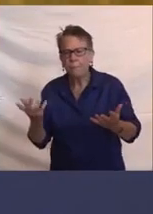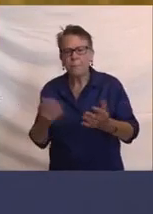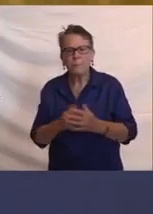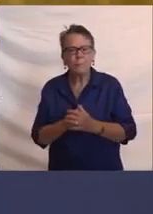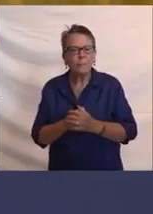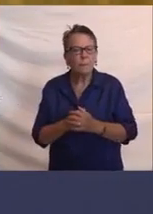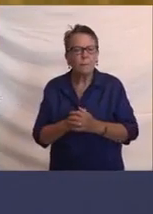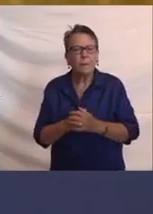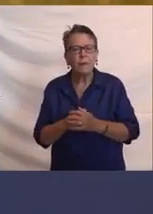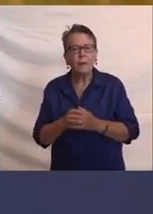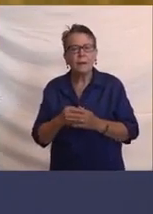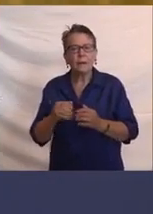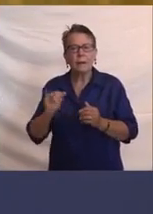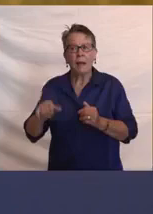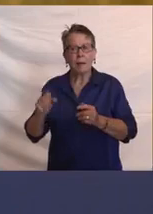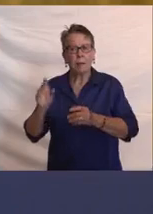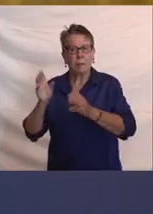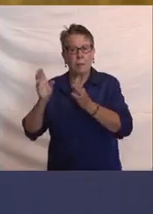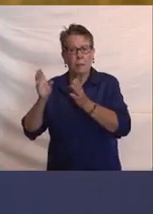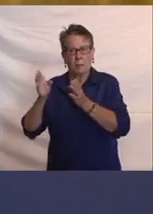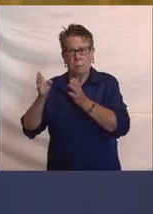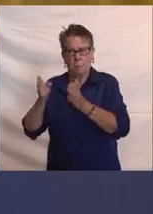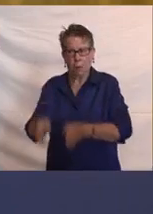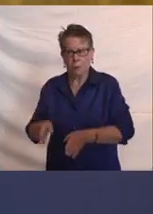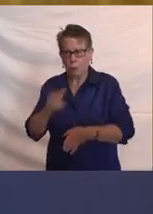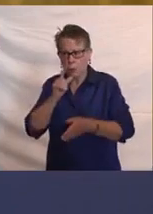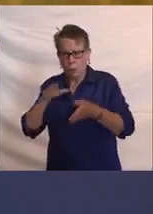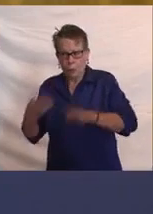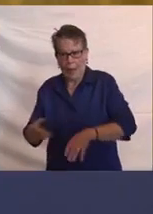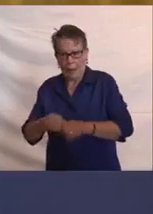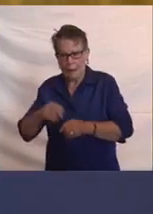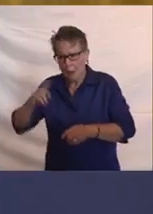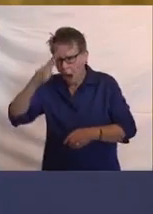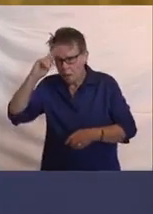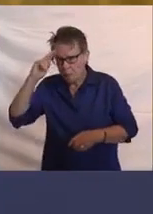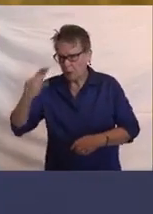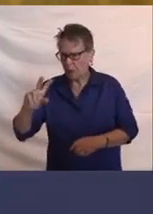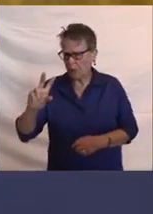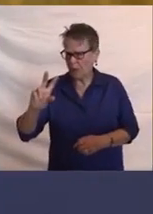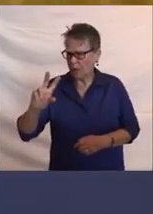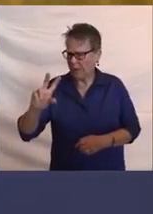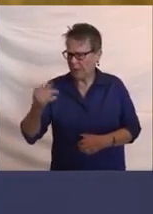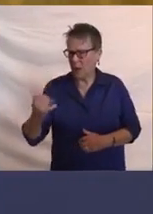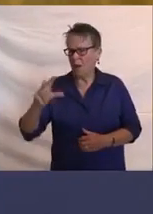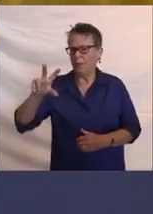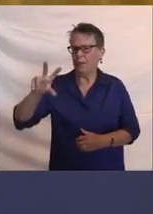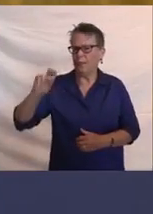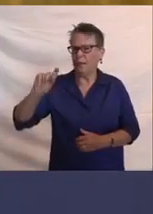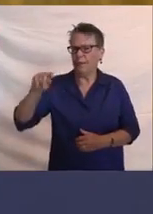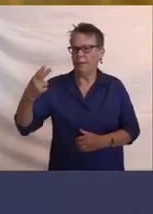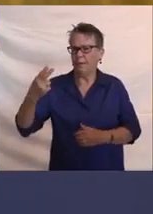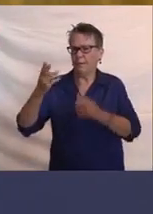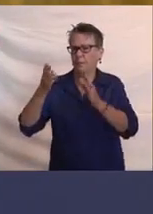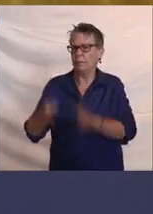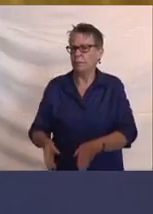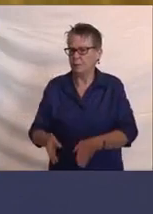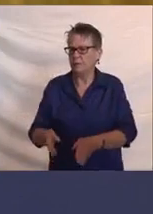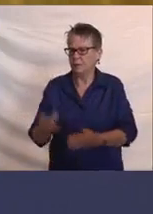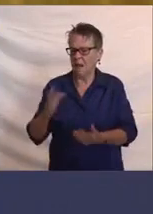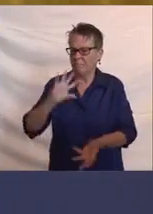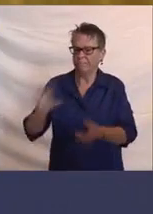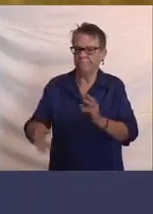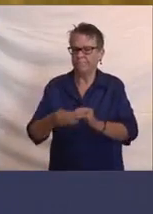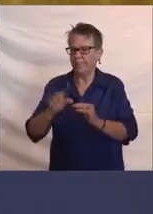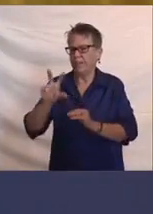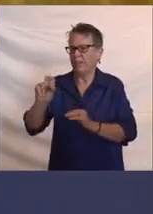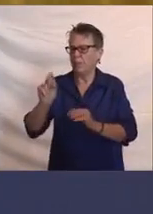Yeah, in terms of, I guess you asked 2 questions in this last one. The infrastructure, I think you've heard Judy refer to this in terms of where we expect